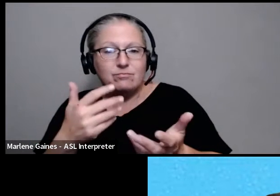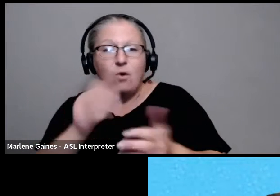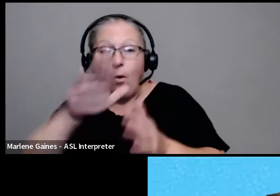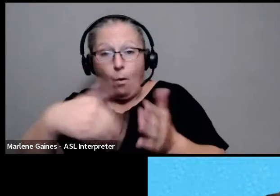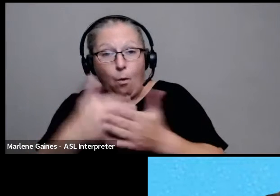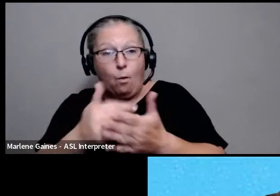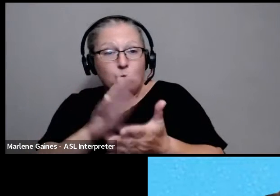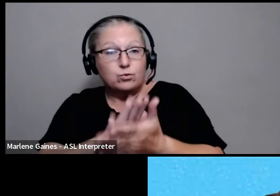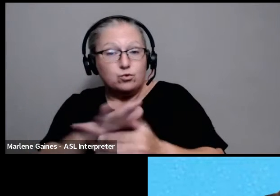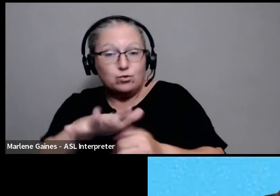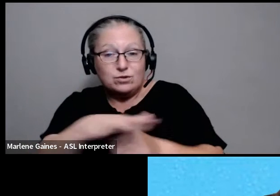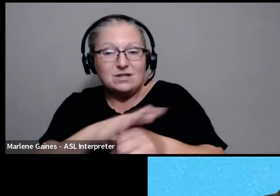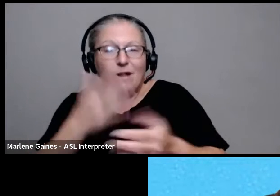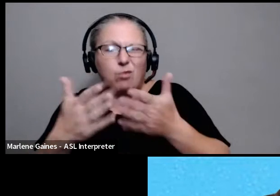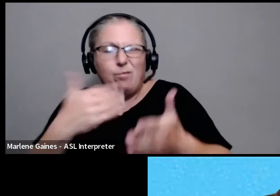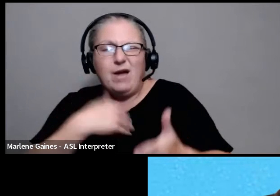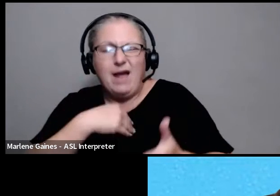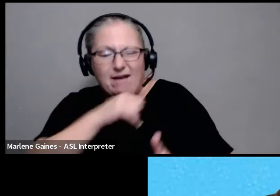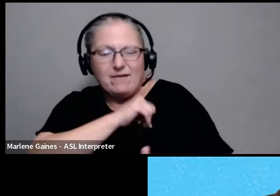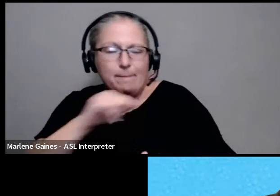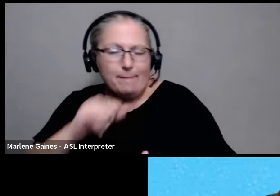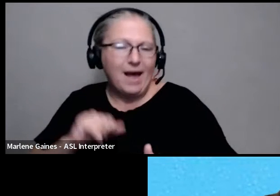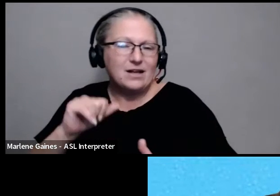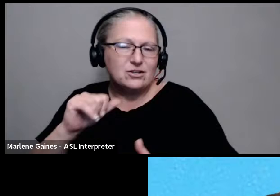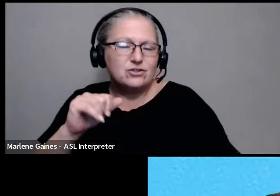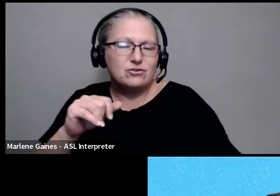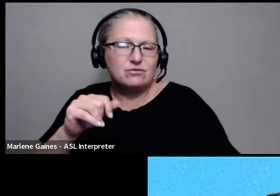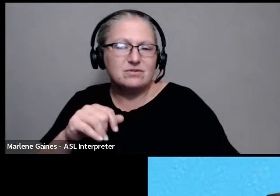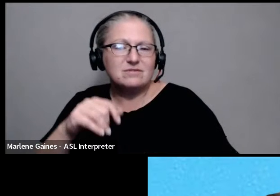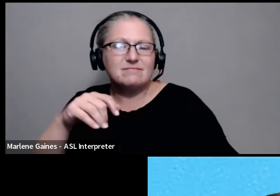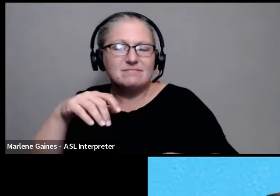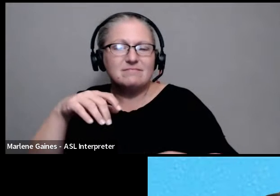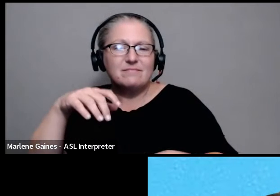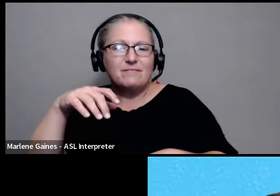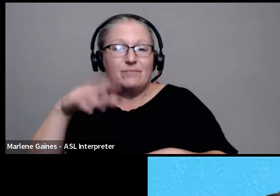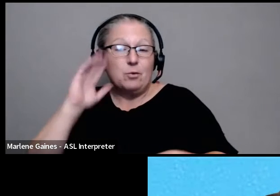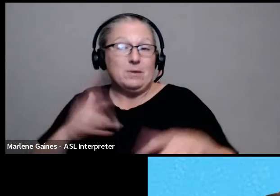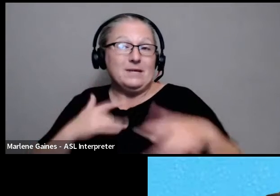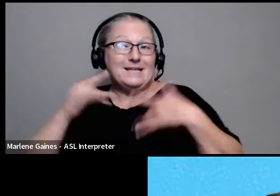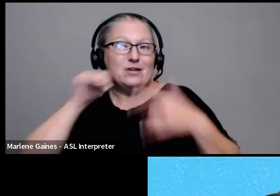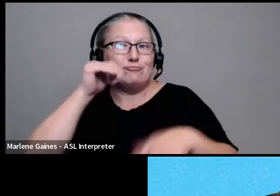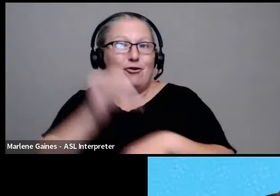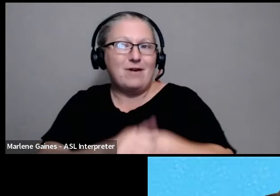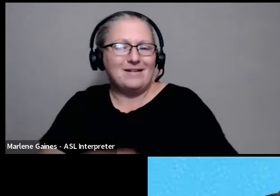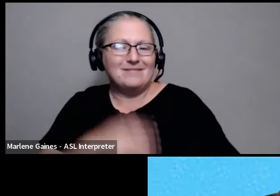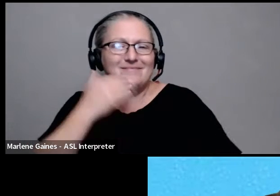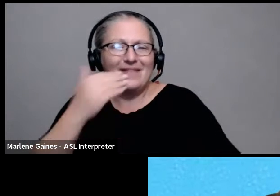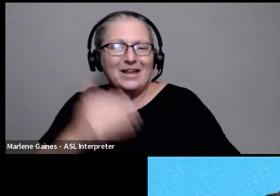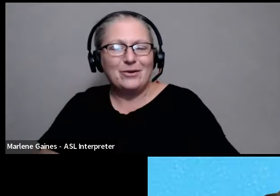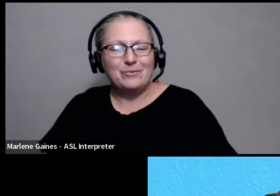have ambassadors and staff is there to help too. So it's going to be a very exciting time tomorrow night. Thank you.